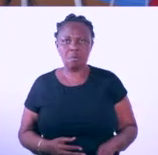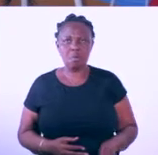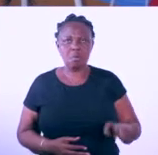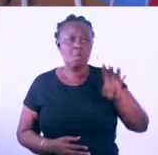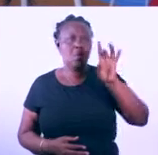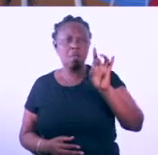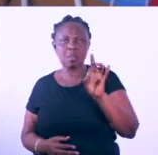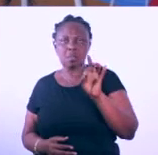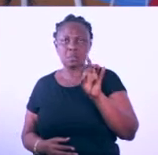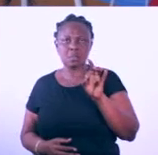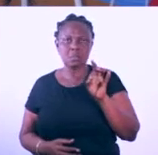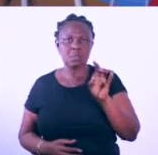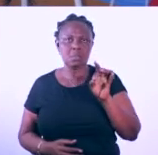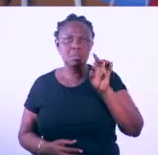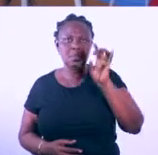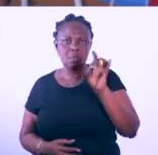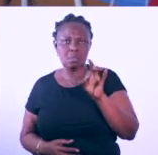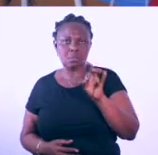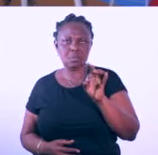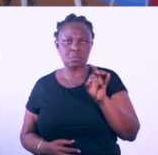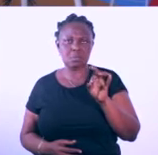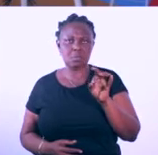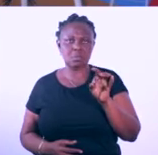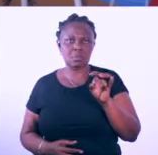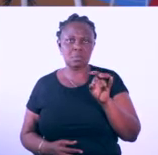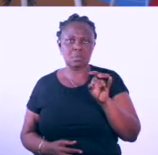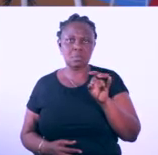8, 8.